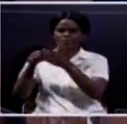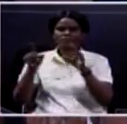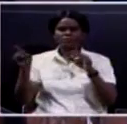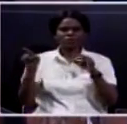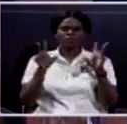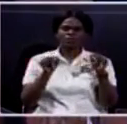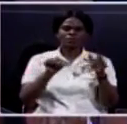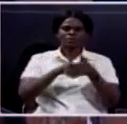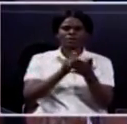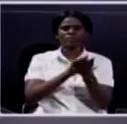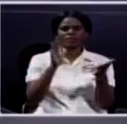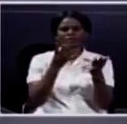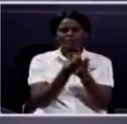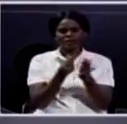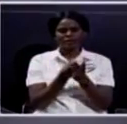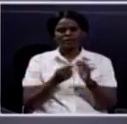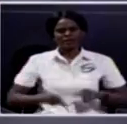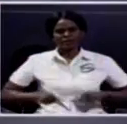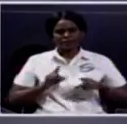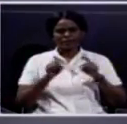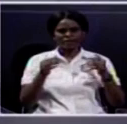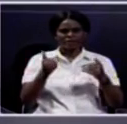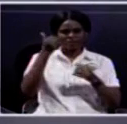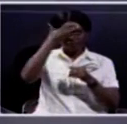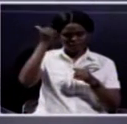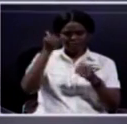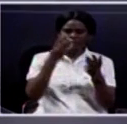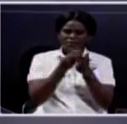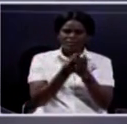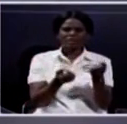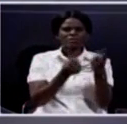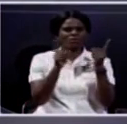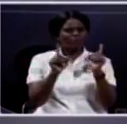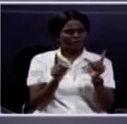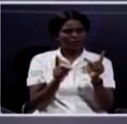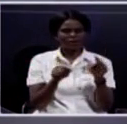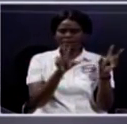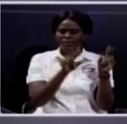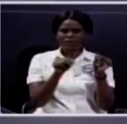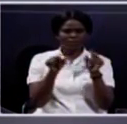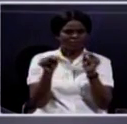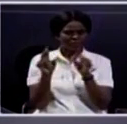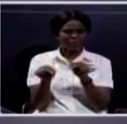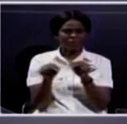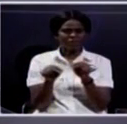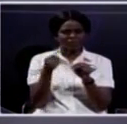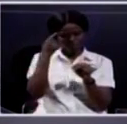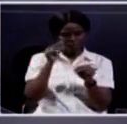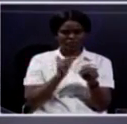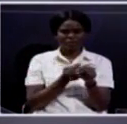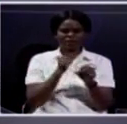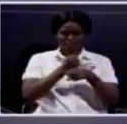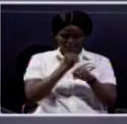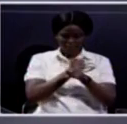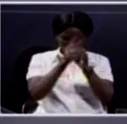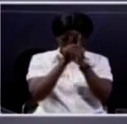know how much money they need to survive, and you forgot to do a survey on where this money is going. No, we carried out a survey in order for us to make this